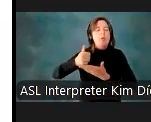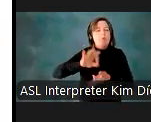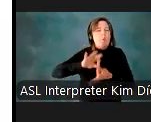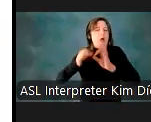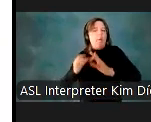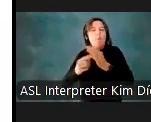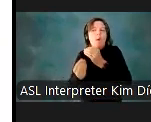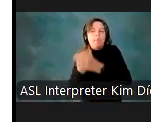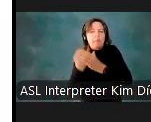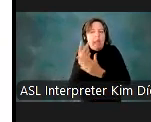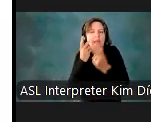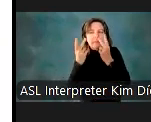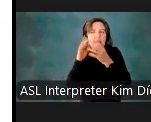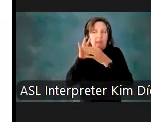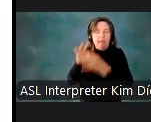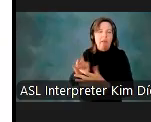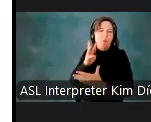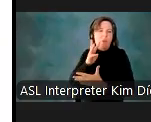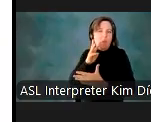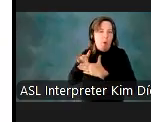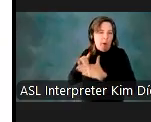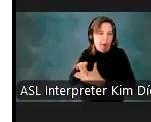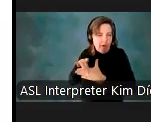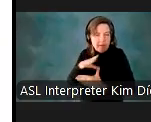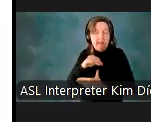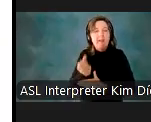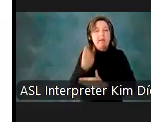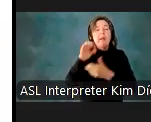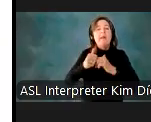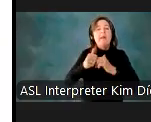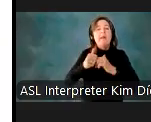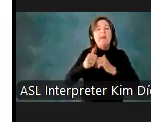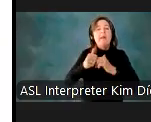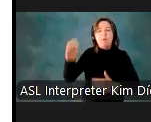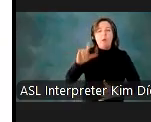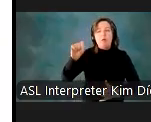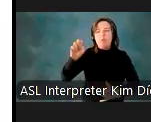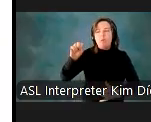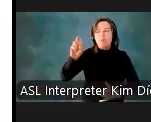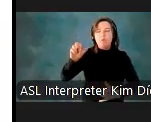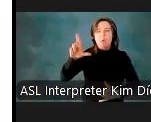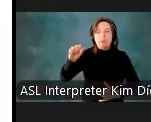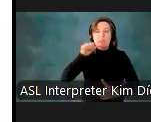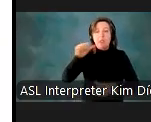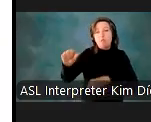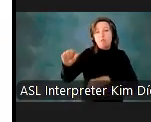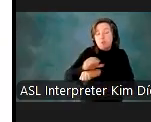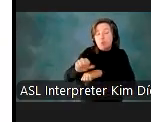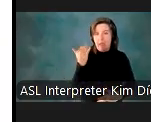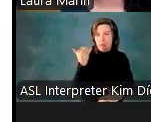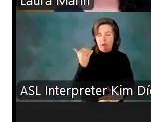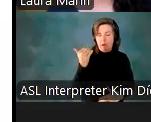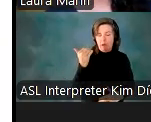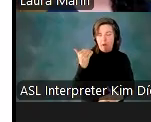of the water content, and understand how well soil sensors are going to work and why. So SCAN was